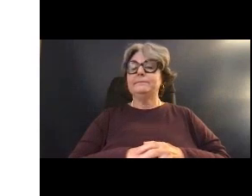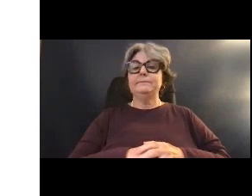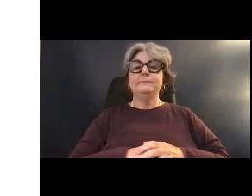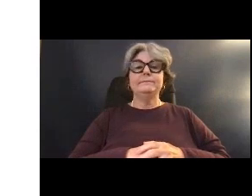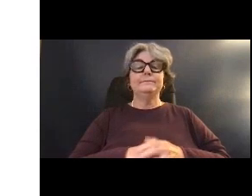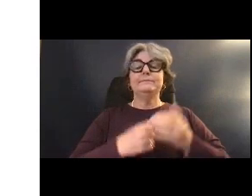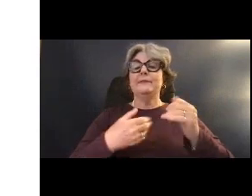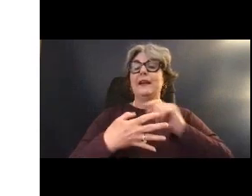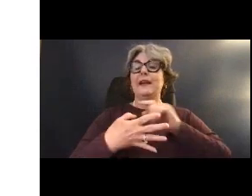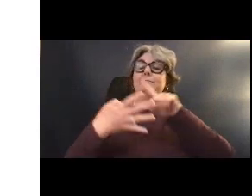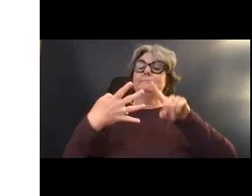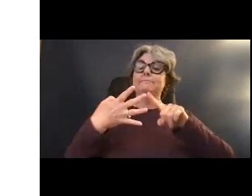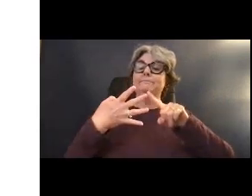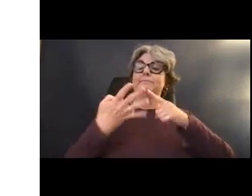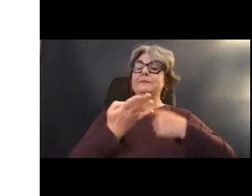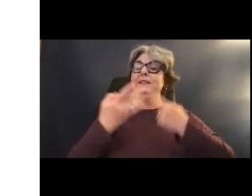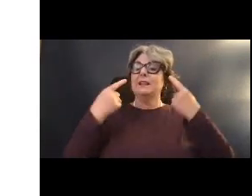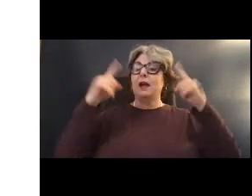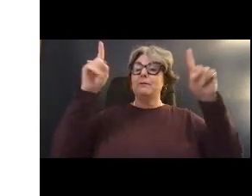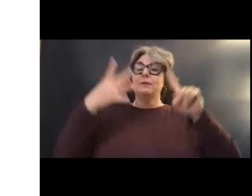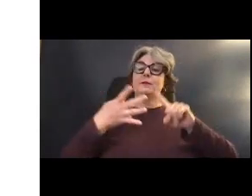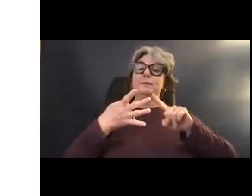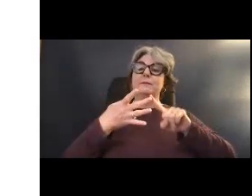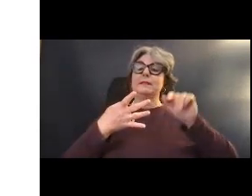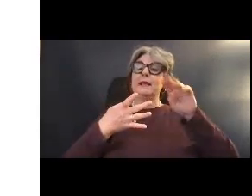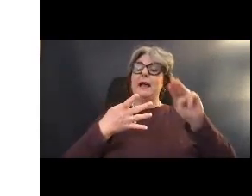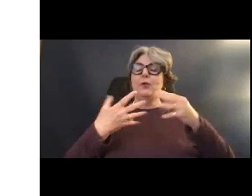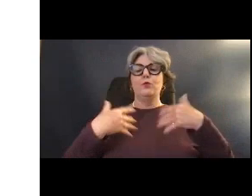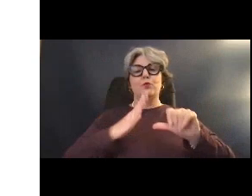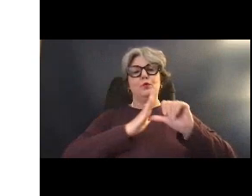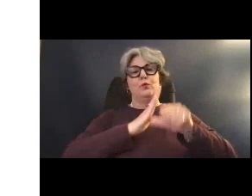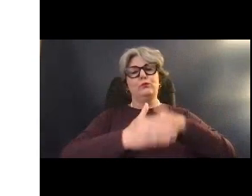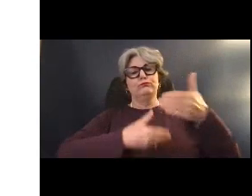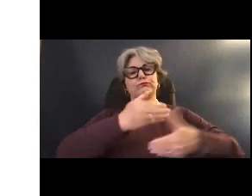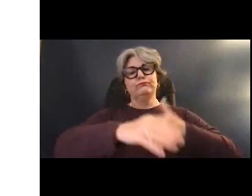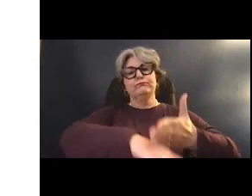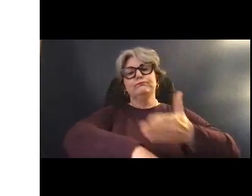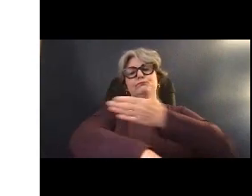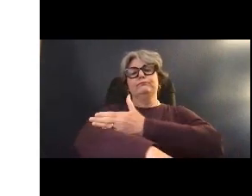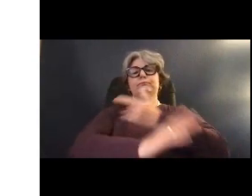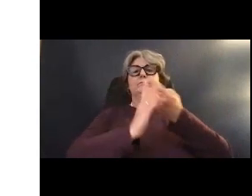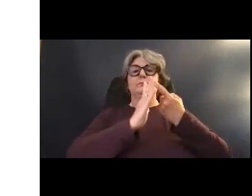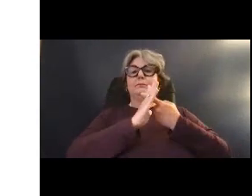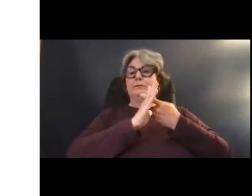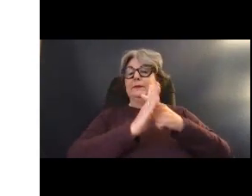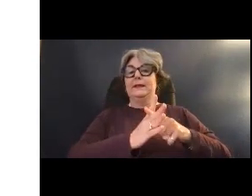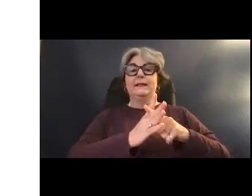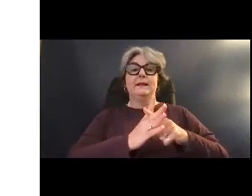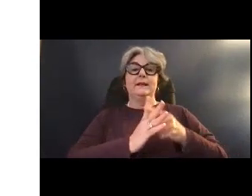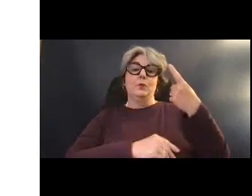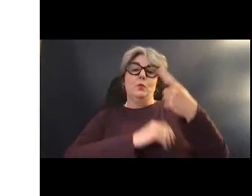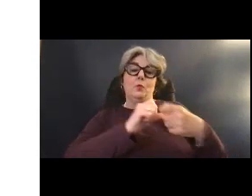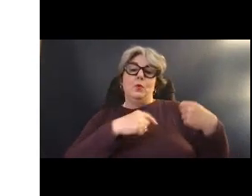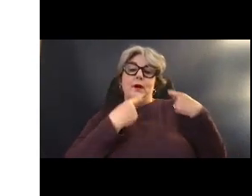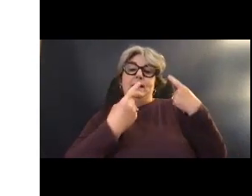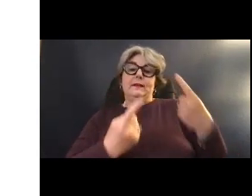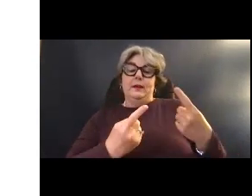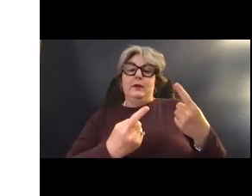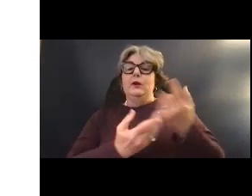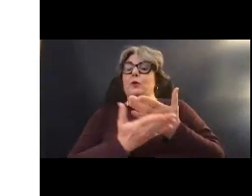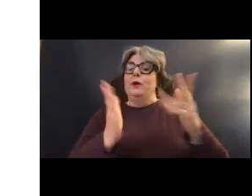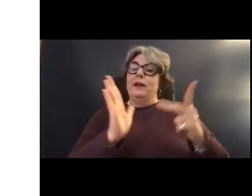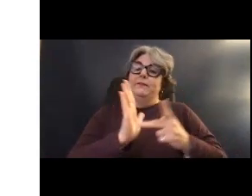Transitioning into accomplishments, Aim for Climate has made impressive progress since its launch. In the last year, Aim for Climate has